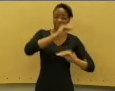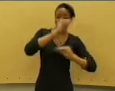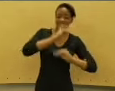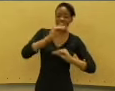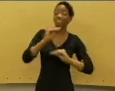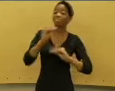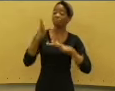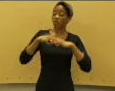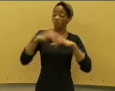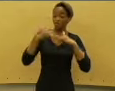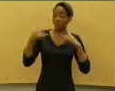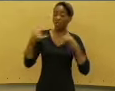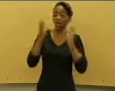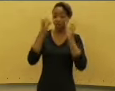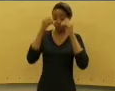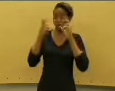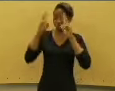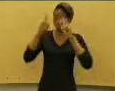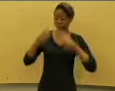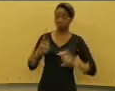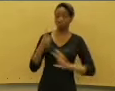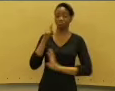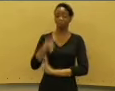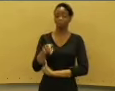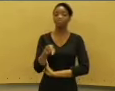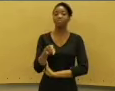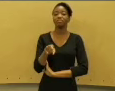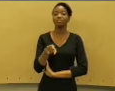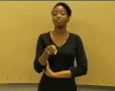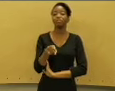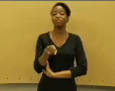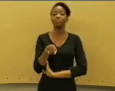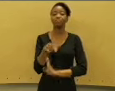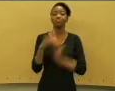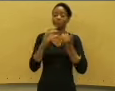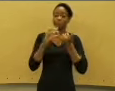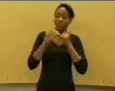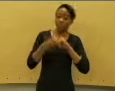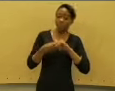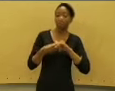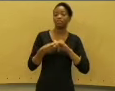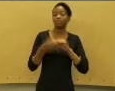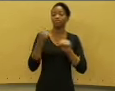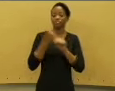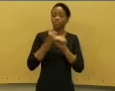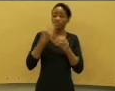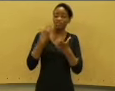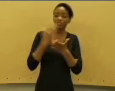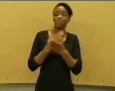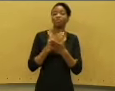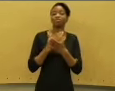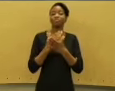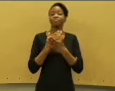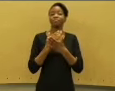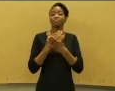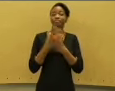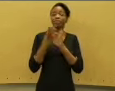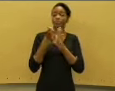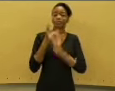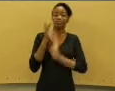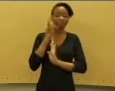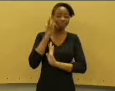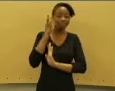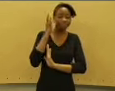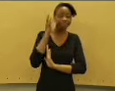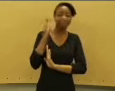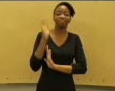And trying to navigate the space and not being fetishized, because that's the other thing that I'm